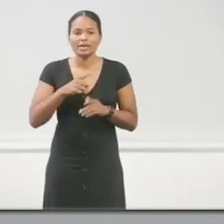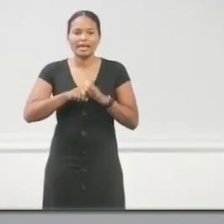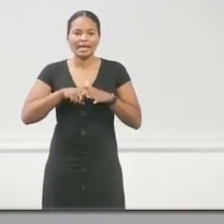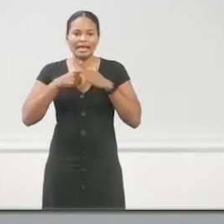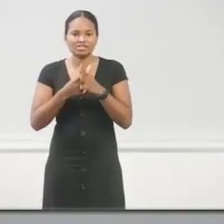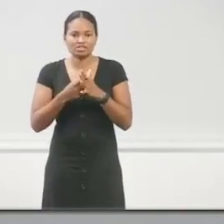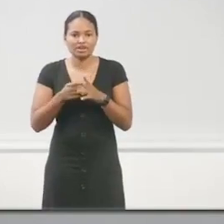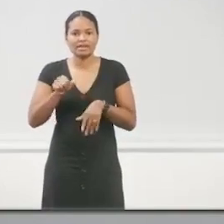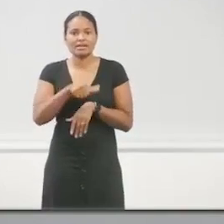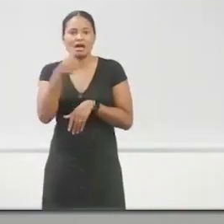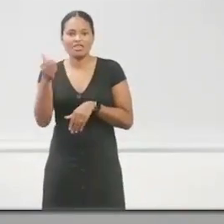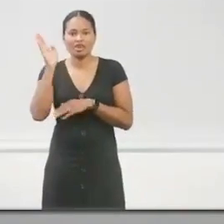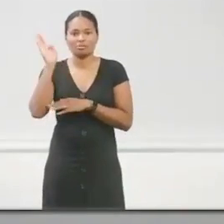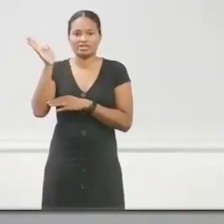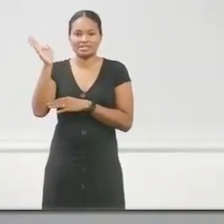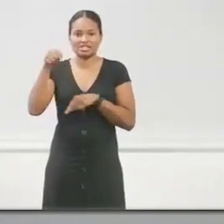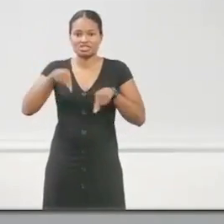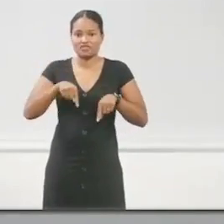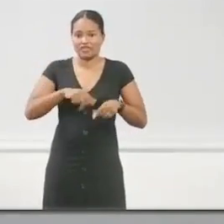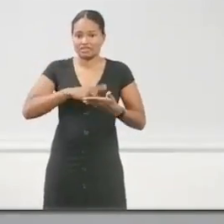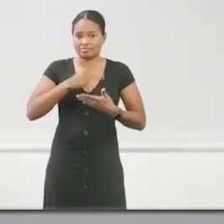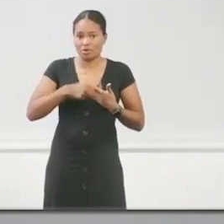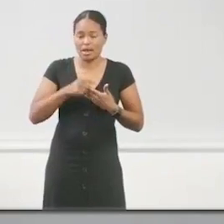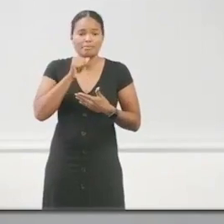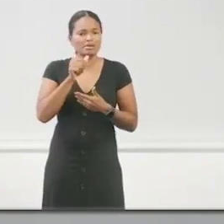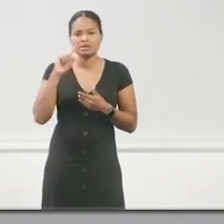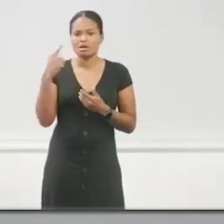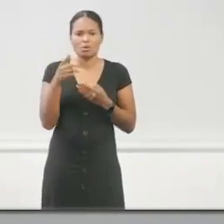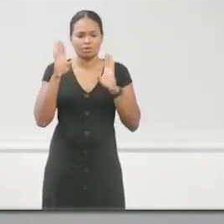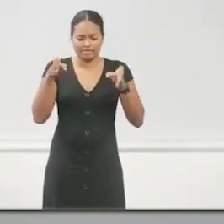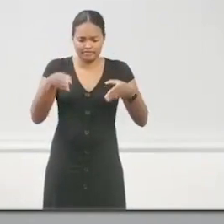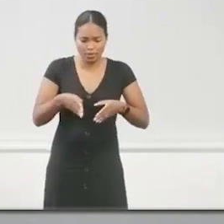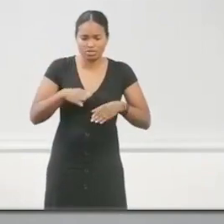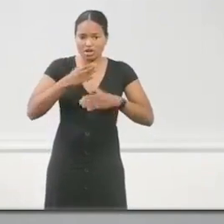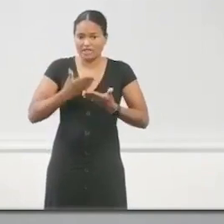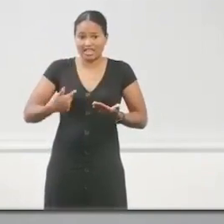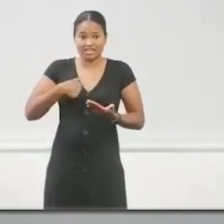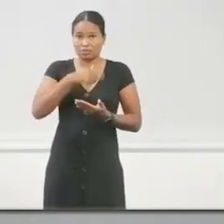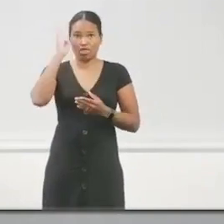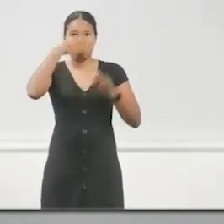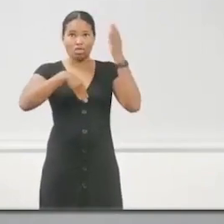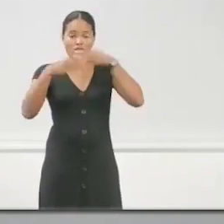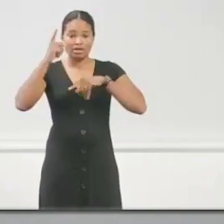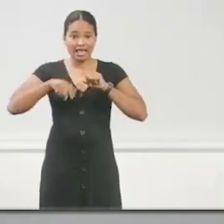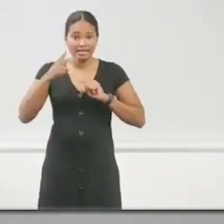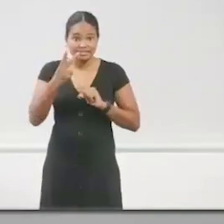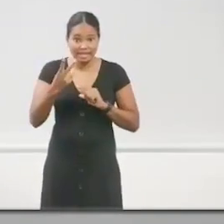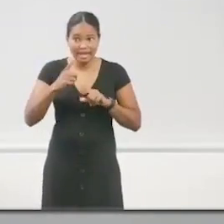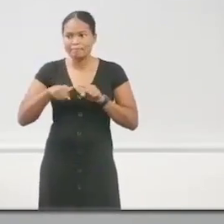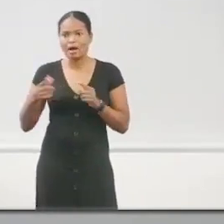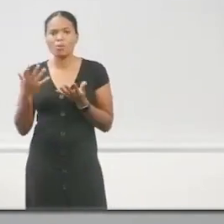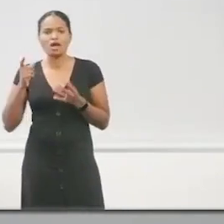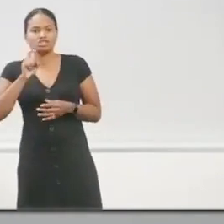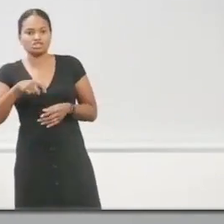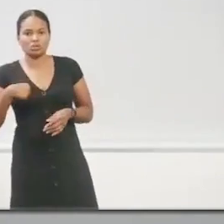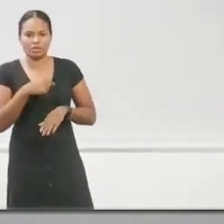other presentations into this program, not only focused on things that we can't see, but things that we should do. And that's why I'm